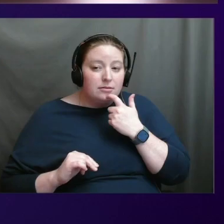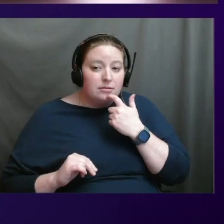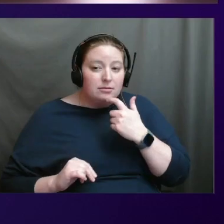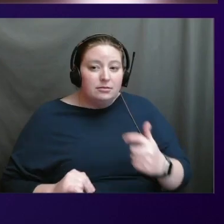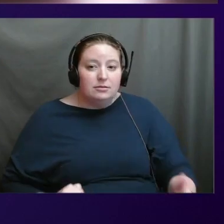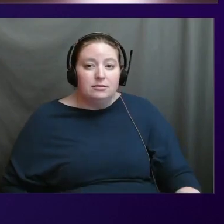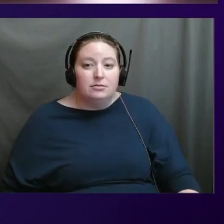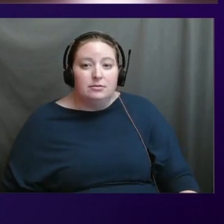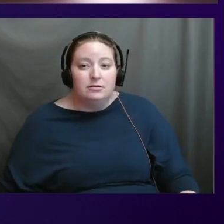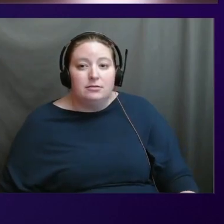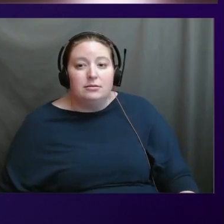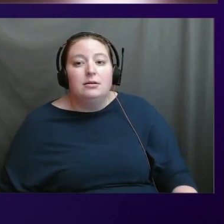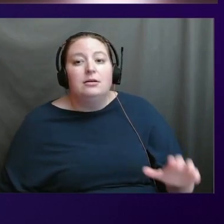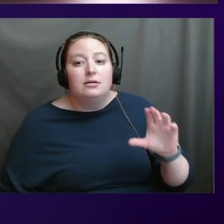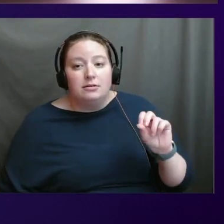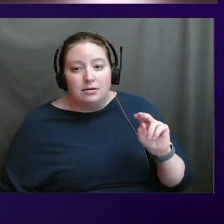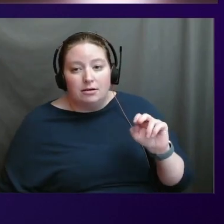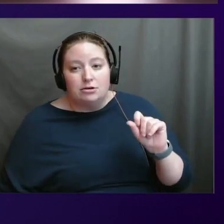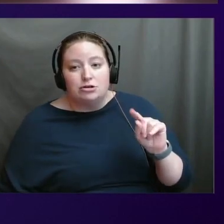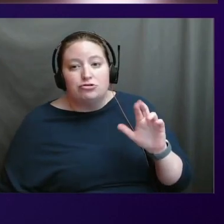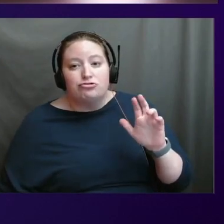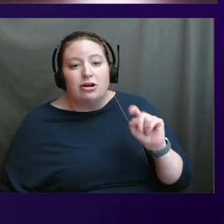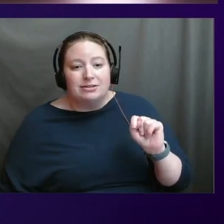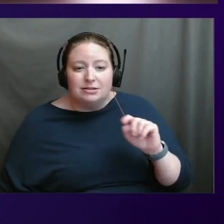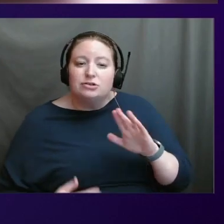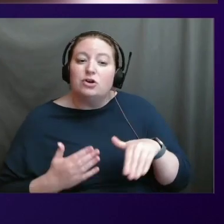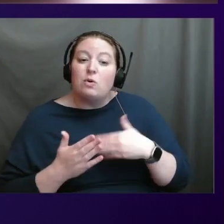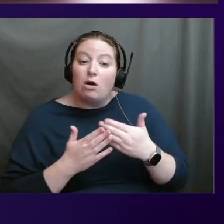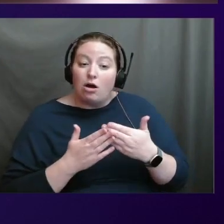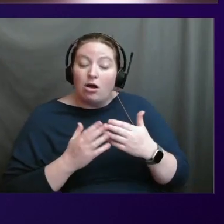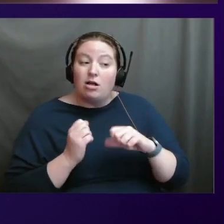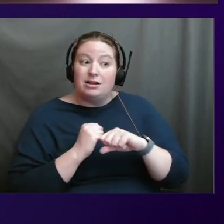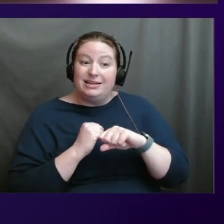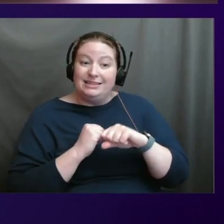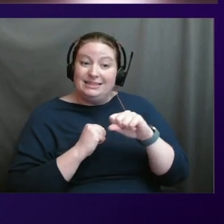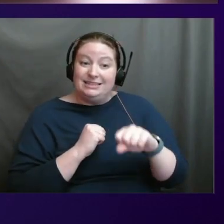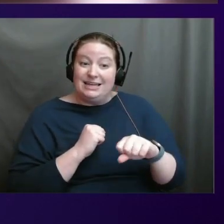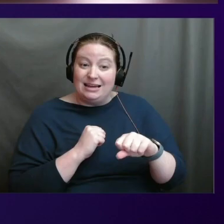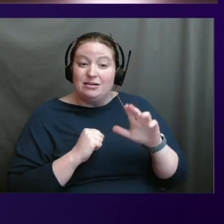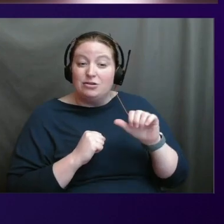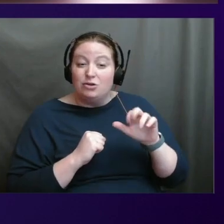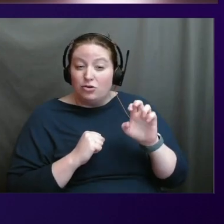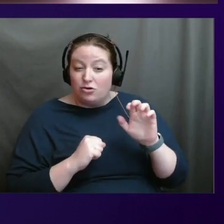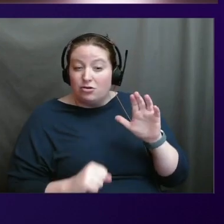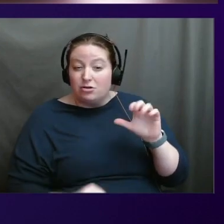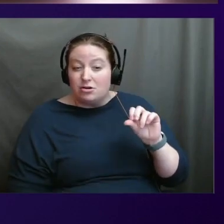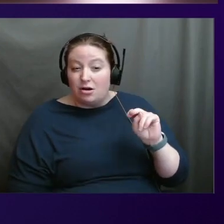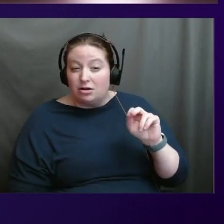Extends construct. So all constructs extend the core construct library.